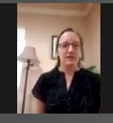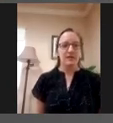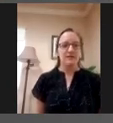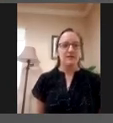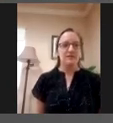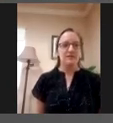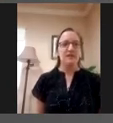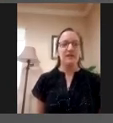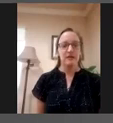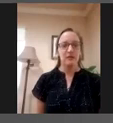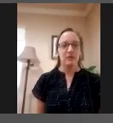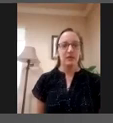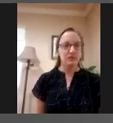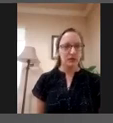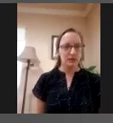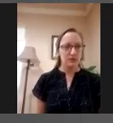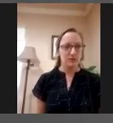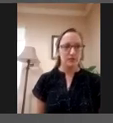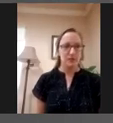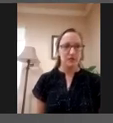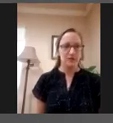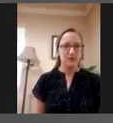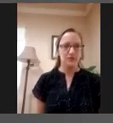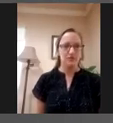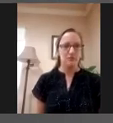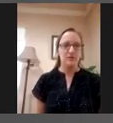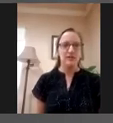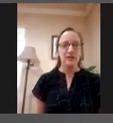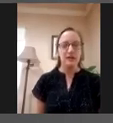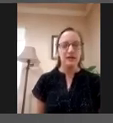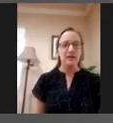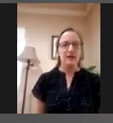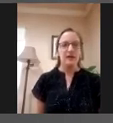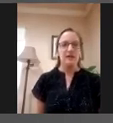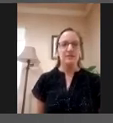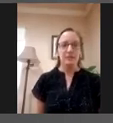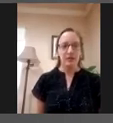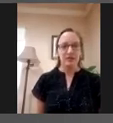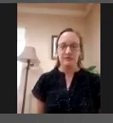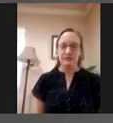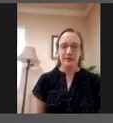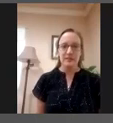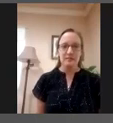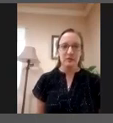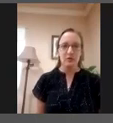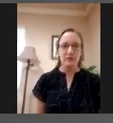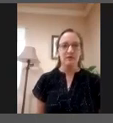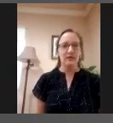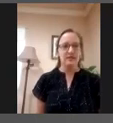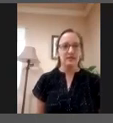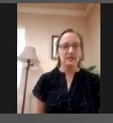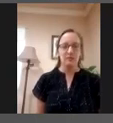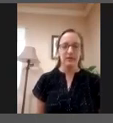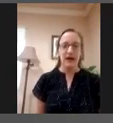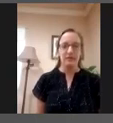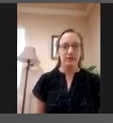Congress has delegated authority to the Army Corps of Engineers to study and implement projects of limited scope and